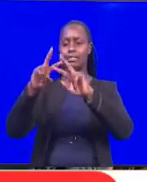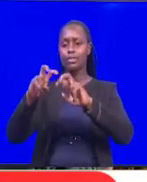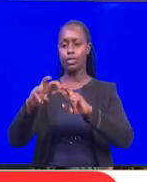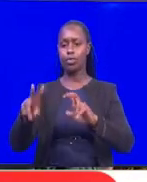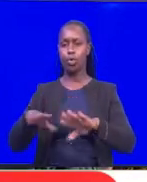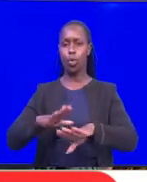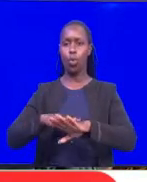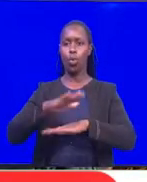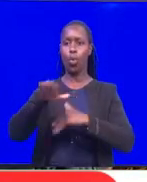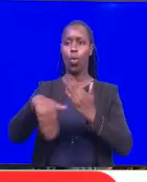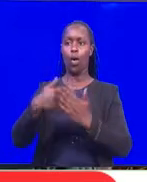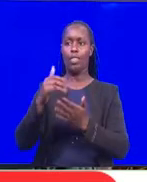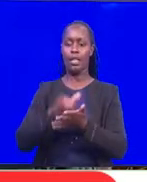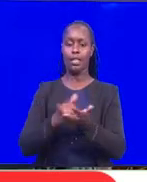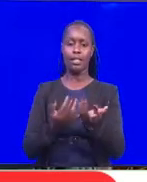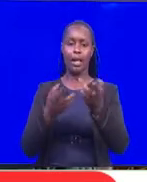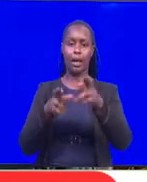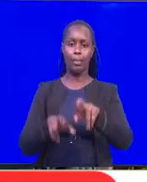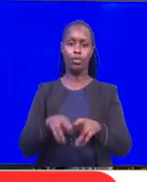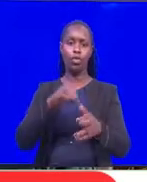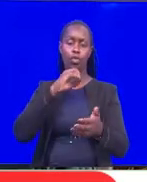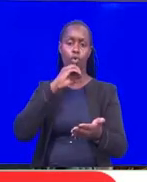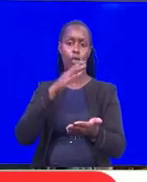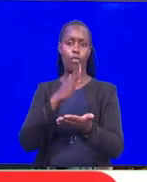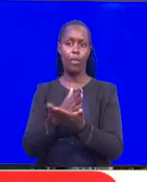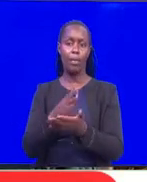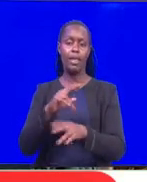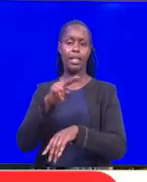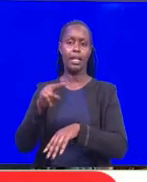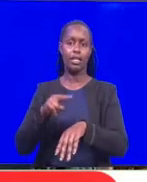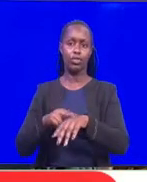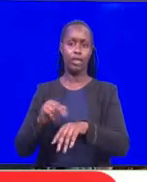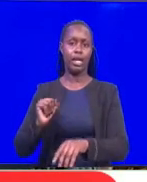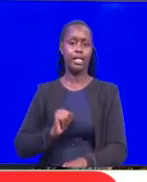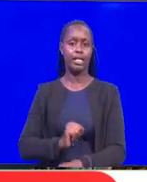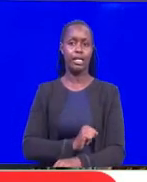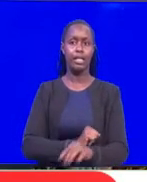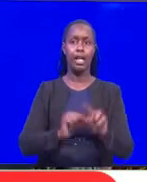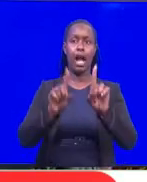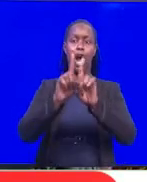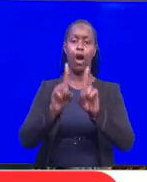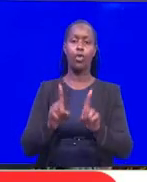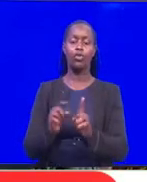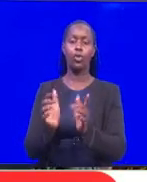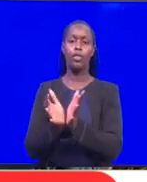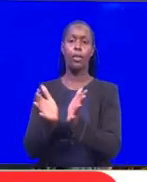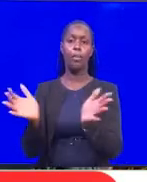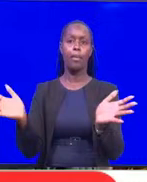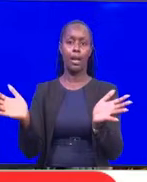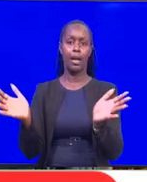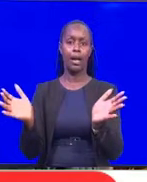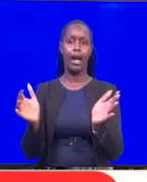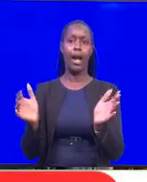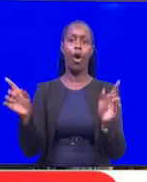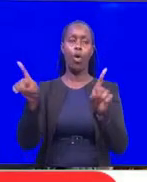happenings to assure the nation, to assure the Senate, to assure members of the public and those people who voted for Senator Omtatah, that his